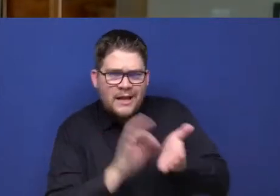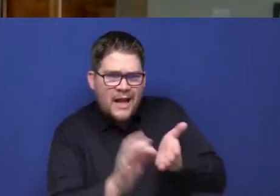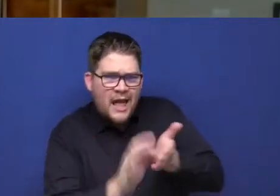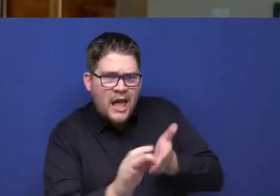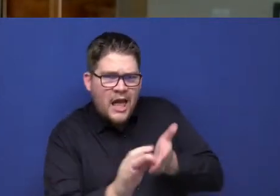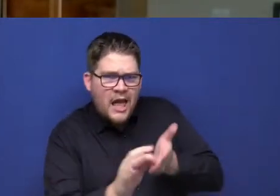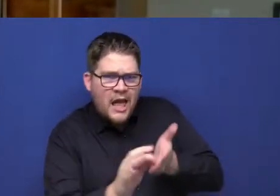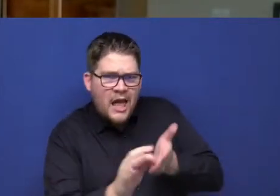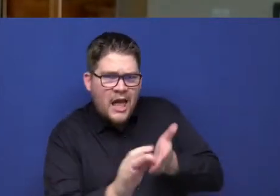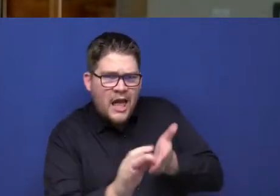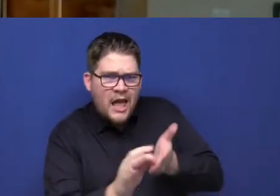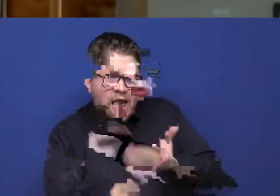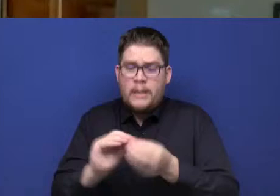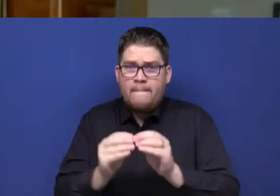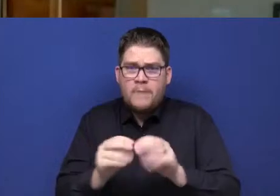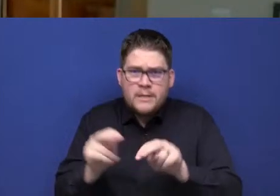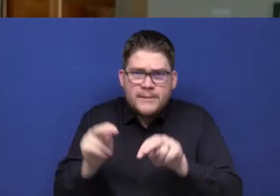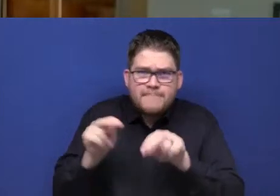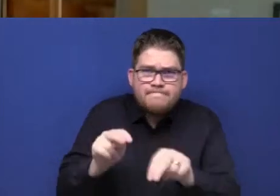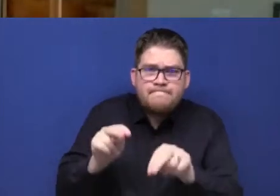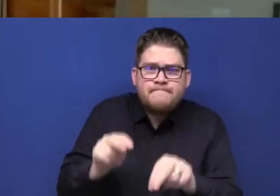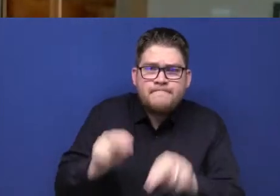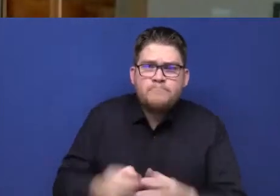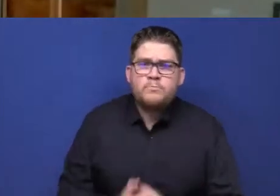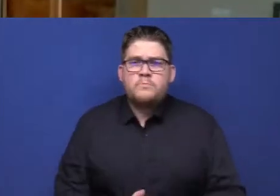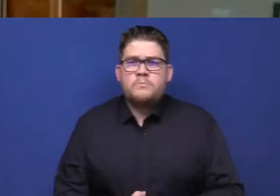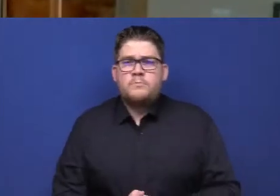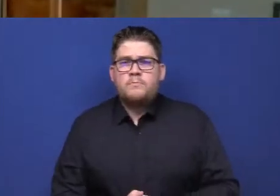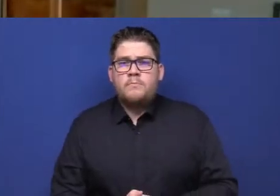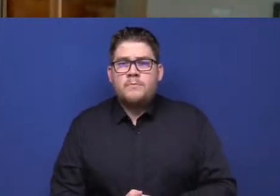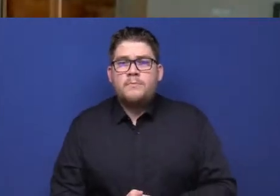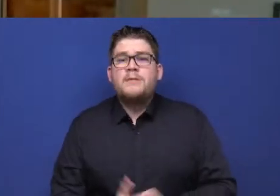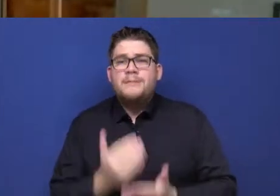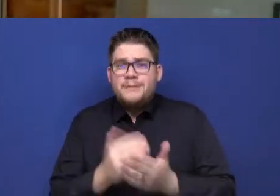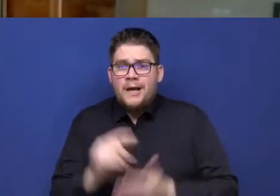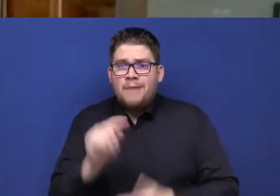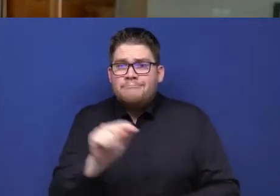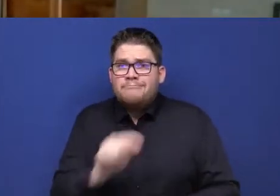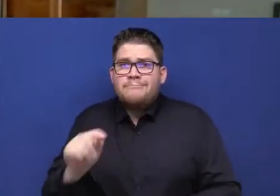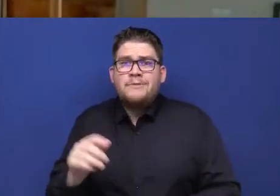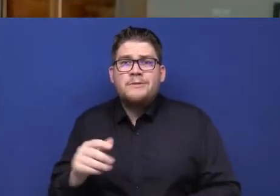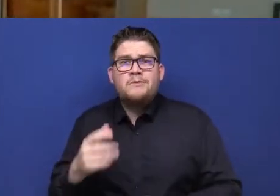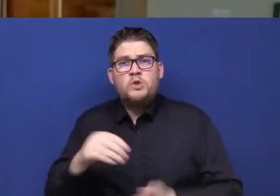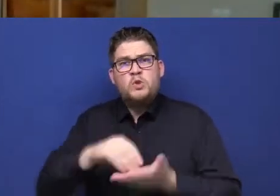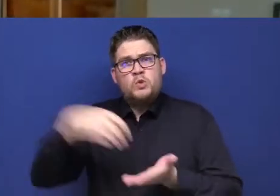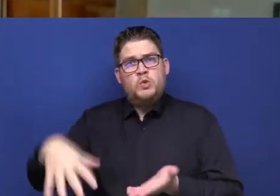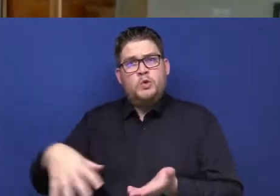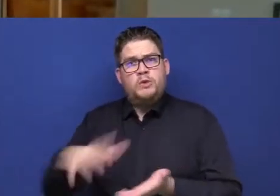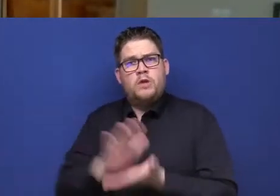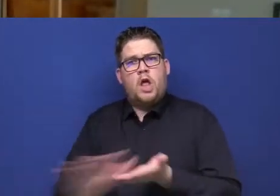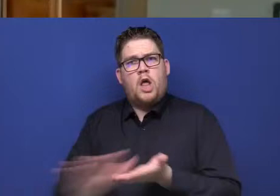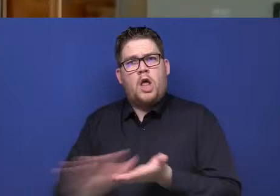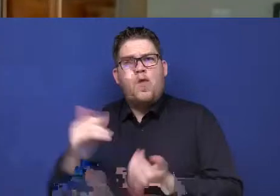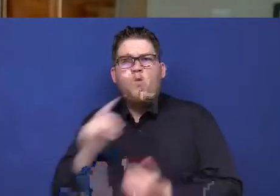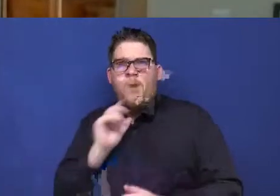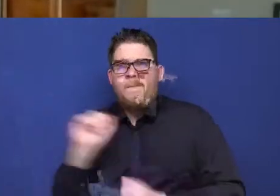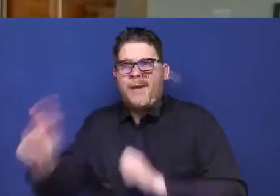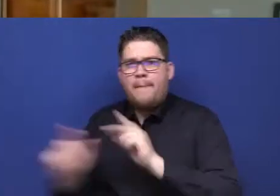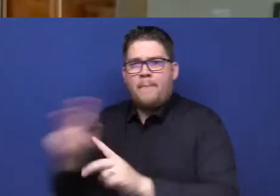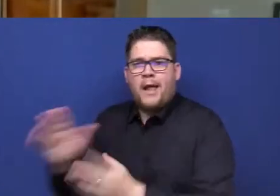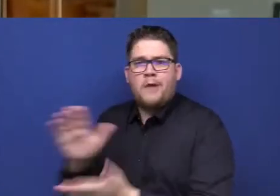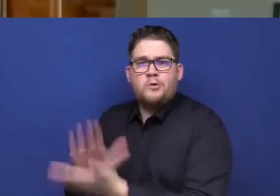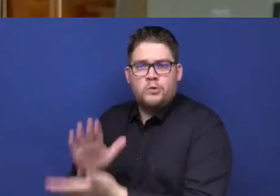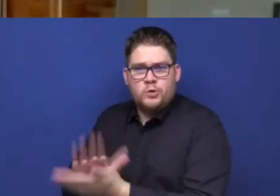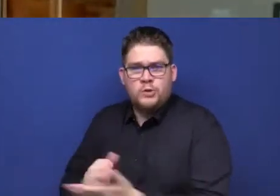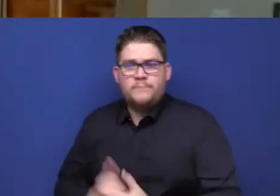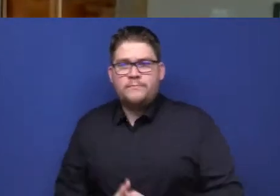our contractors, is something that we will be monitoring closely and working with our partners to mitigate that shortfall. Otherwise, as Minister